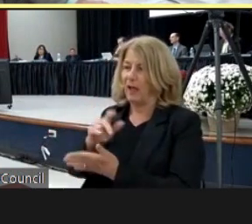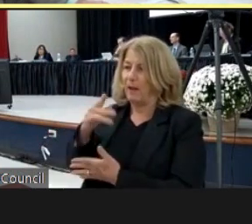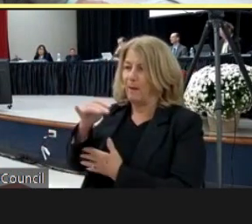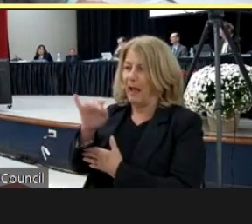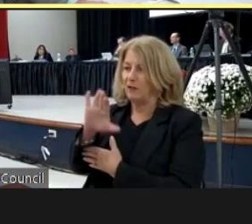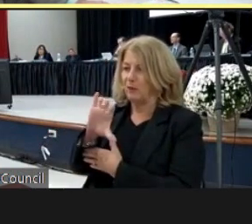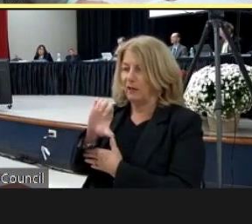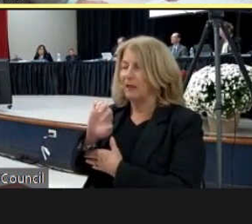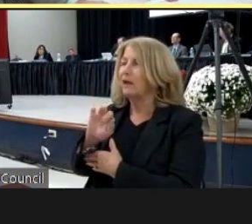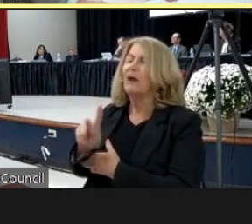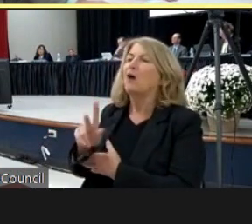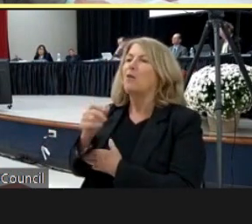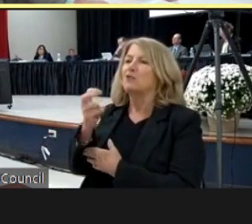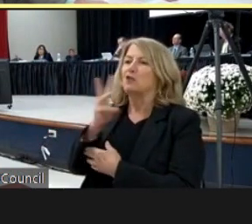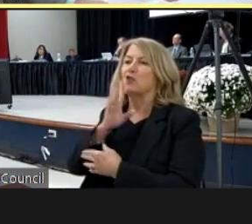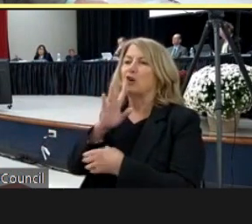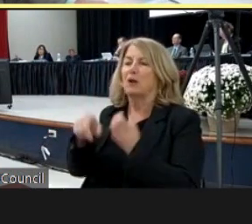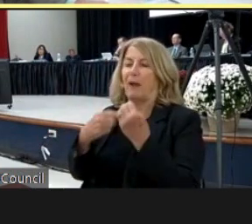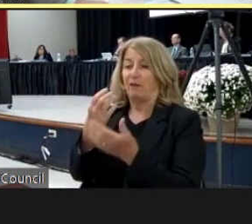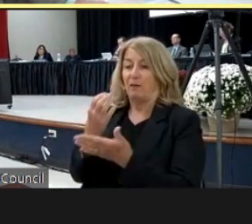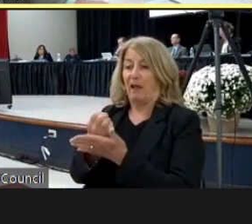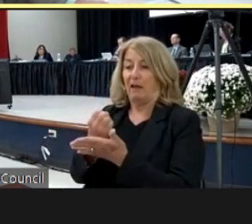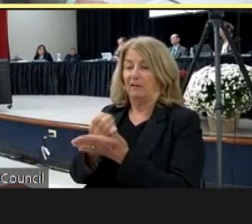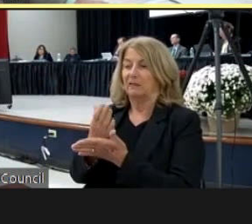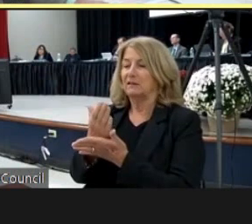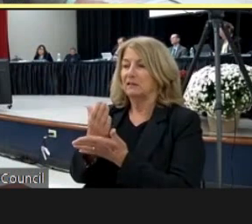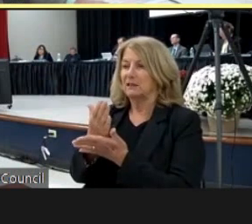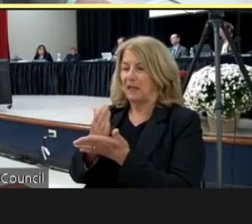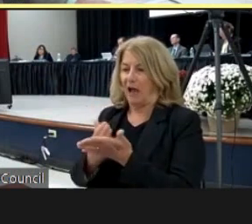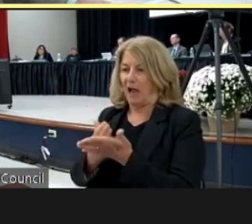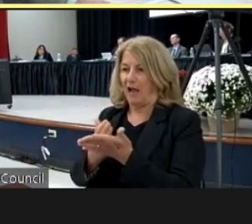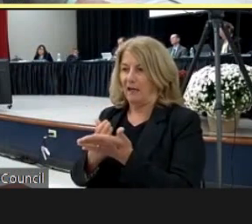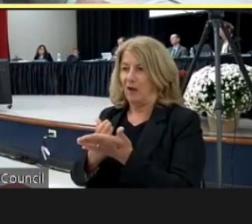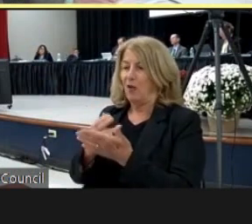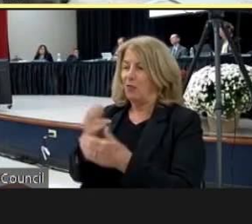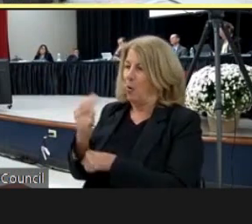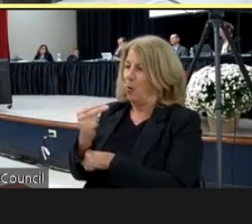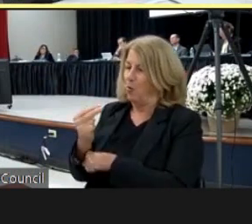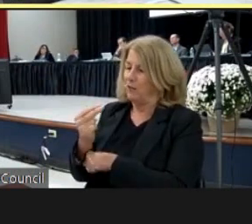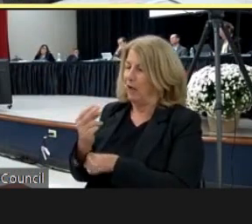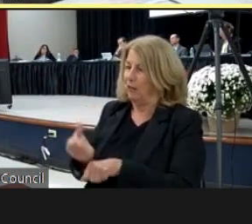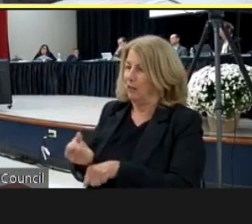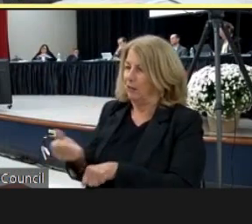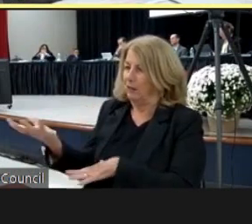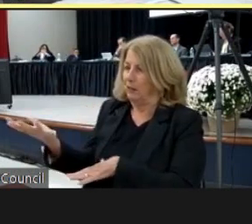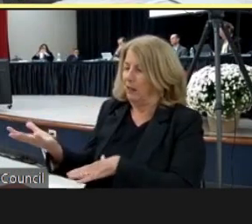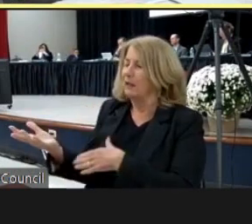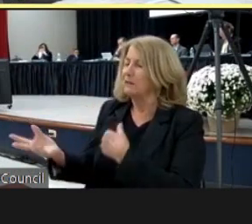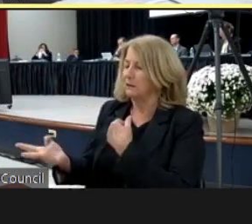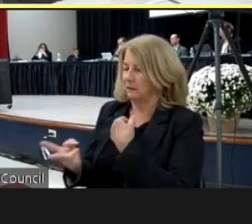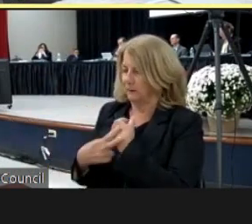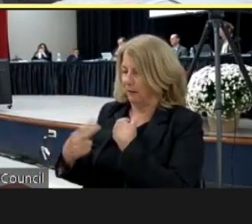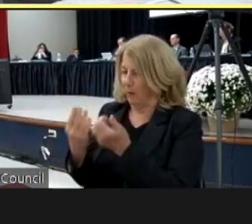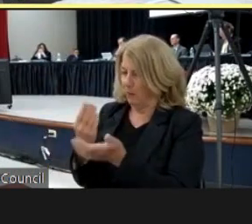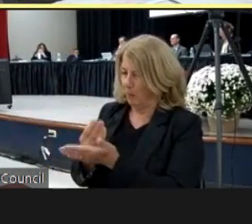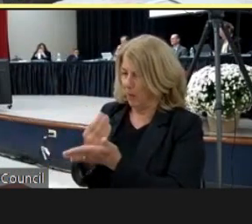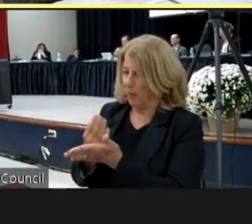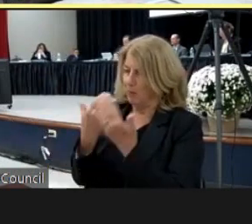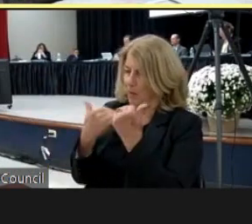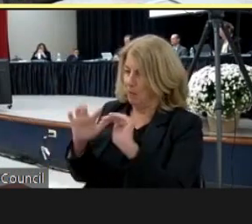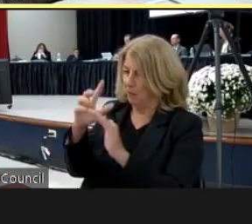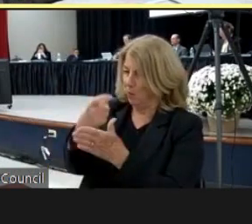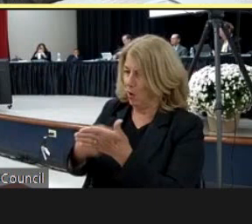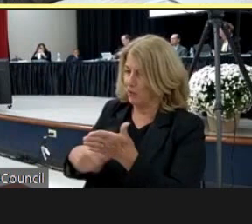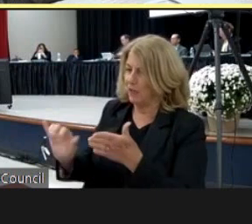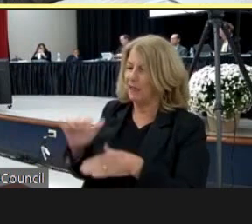From the economics and budget side of things, eliminating the hotel obviously saves money, minimizes those sunk costs I talked about earlier. We'll be